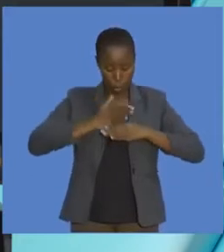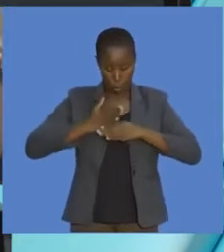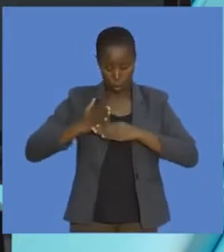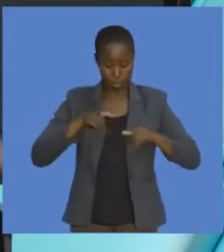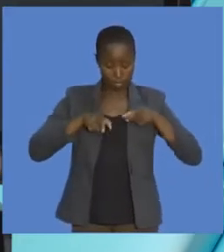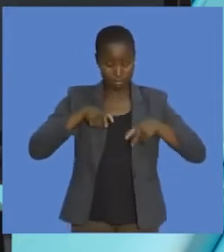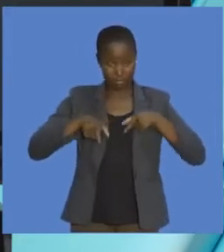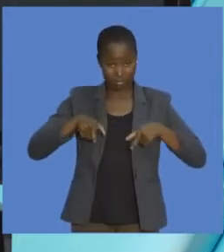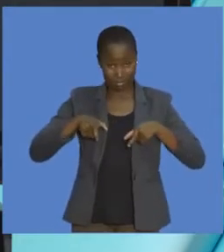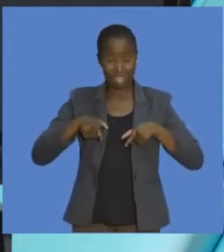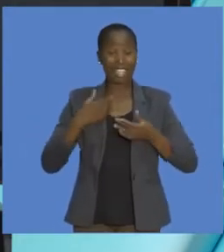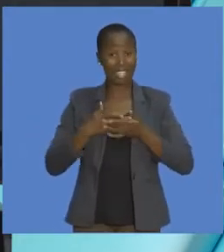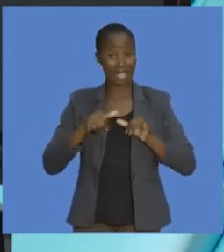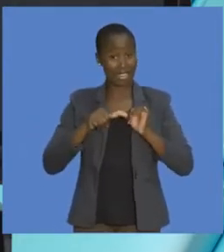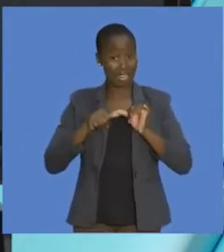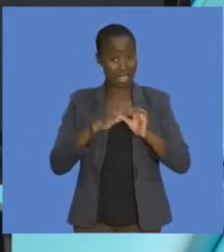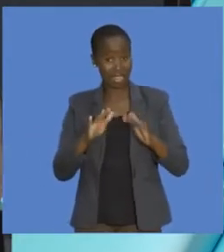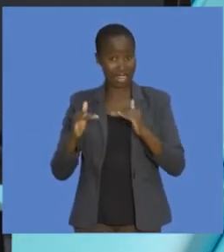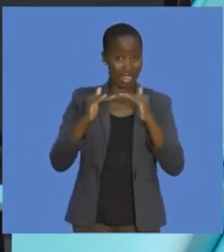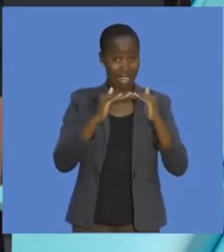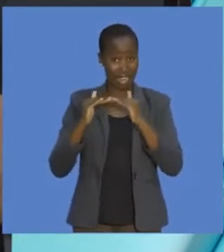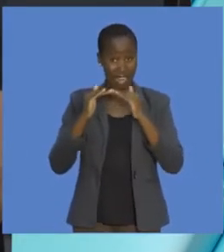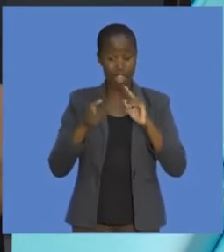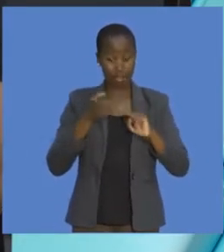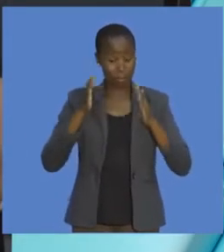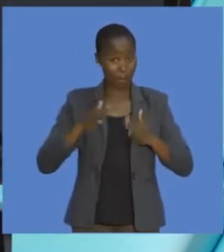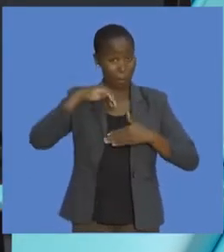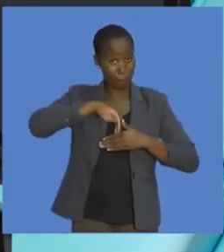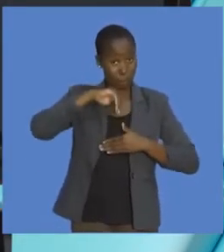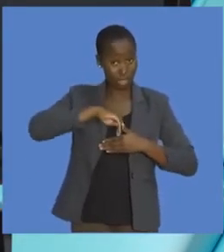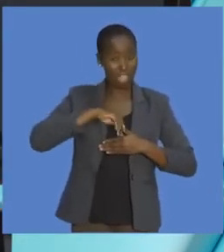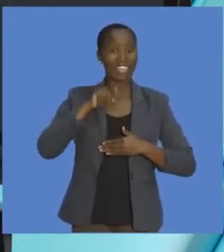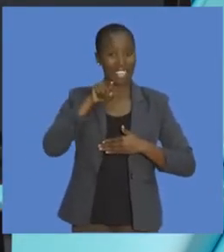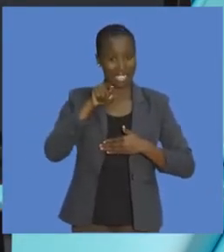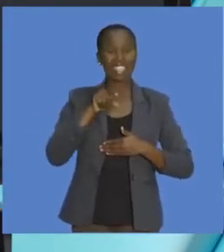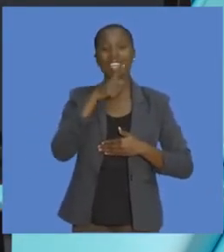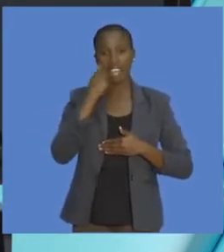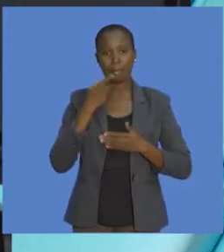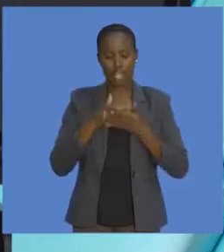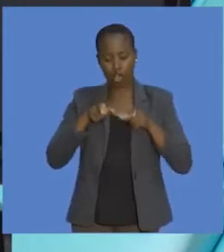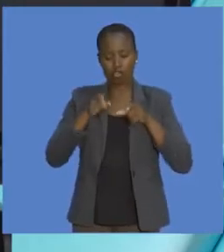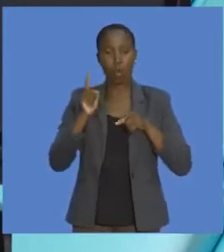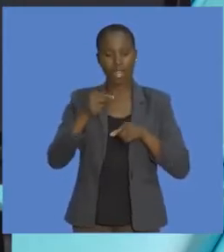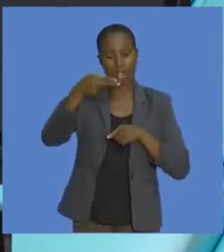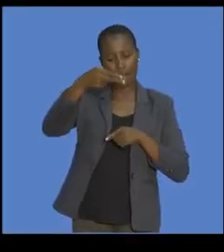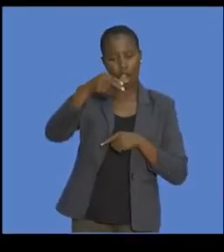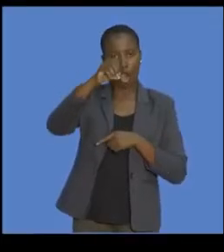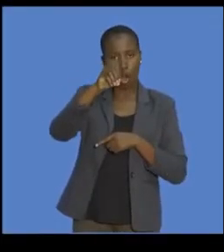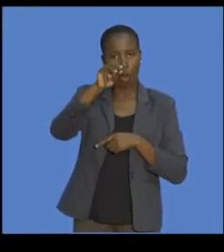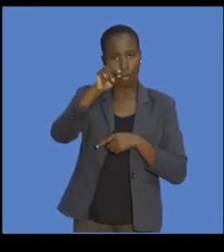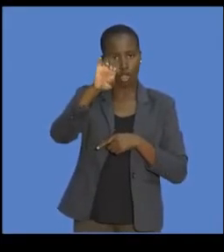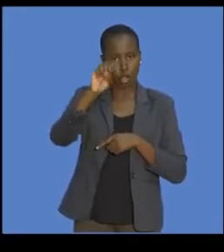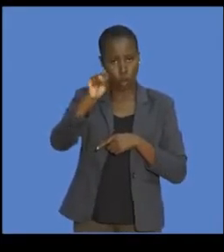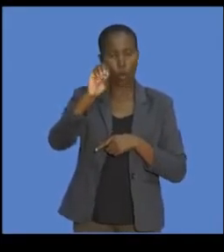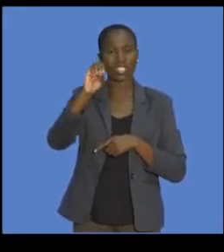this constant internal environment is essentially maintaining homeostasis. So